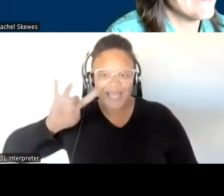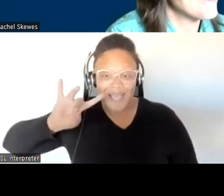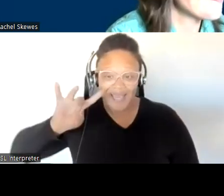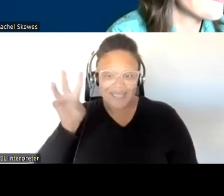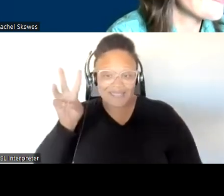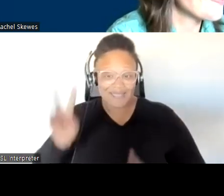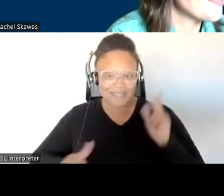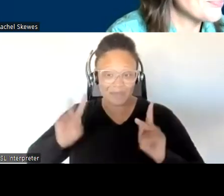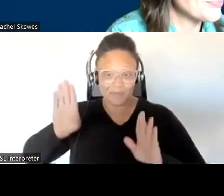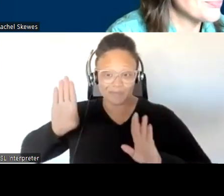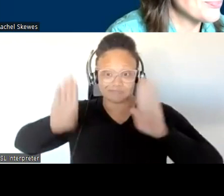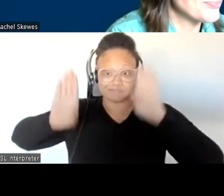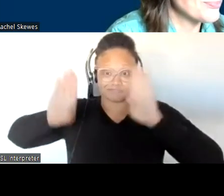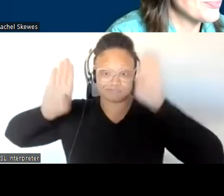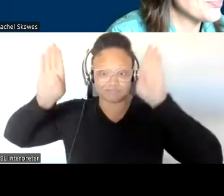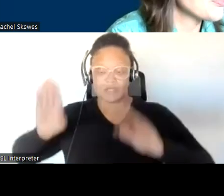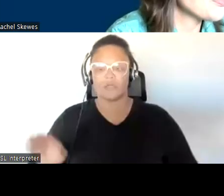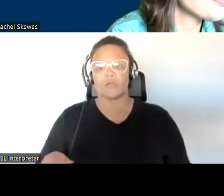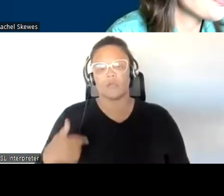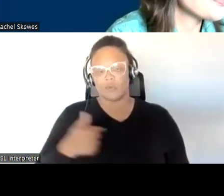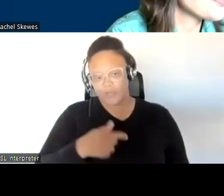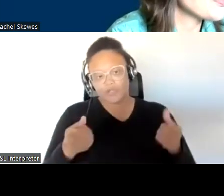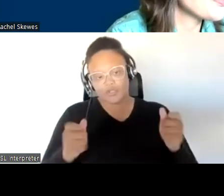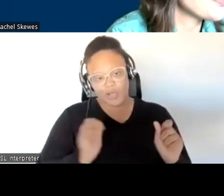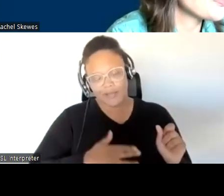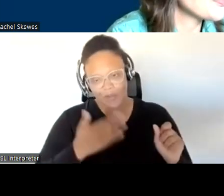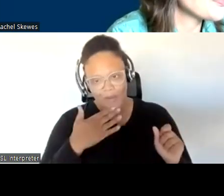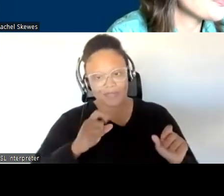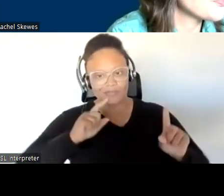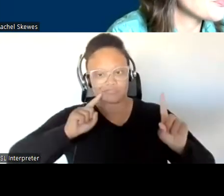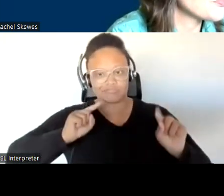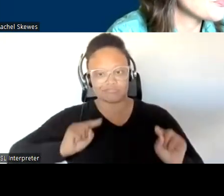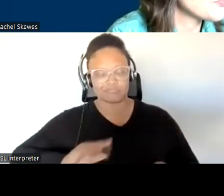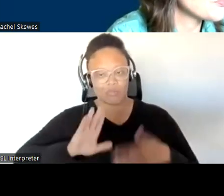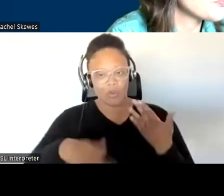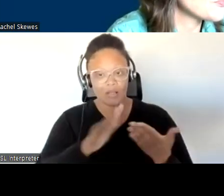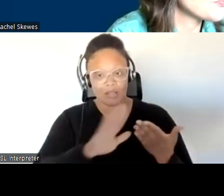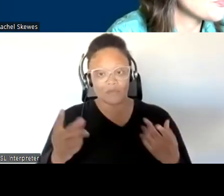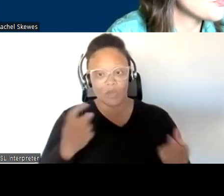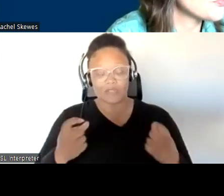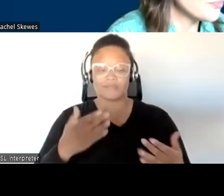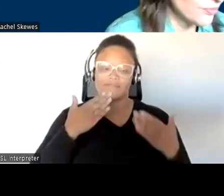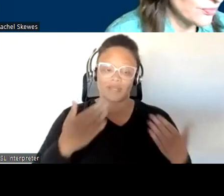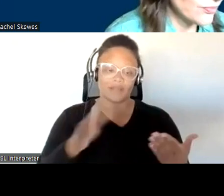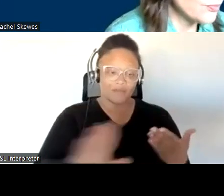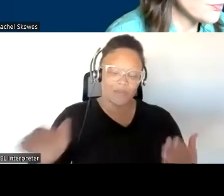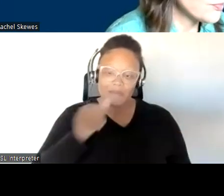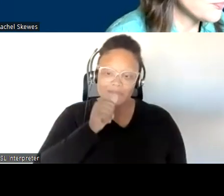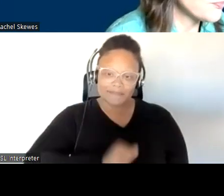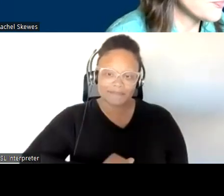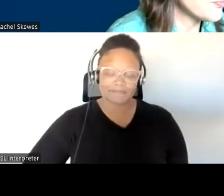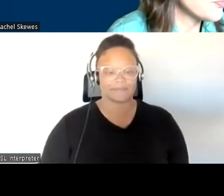so we are trying our best to be able to answer all of your questions. So thank you for your patience. Next, we